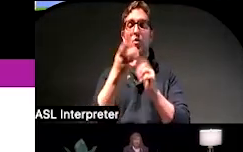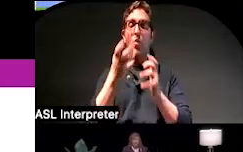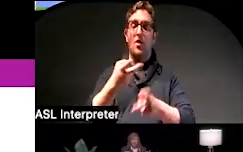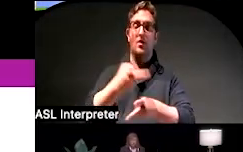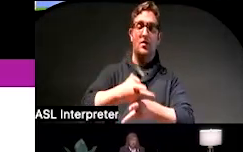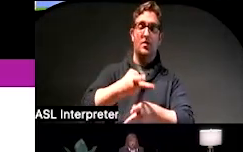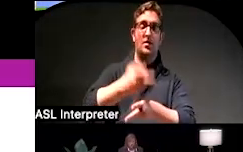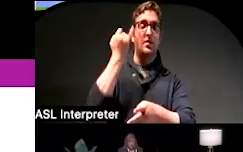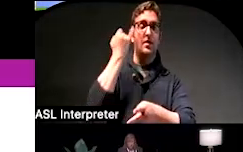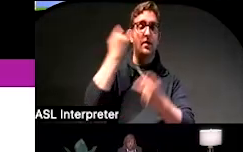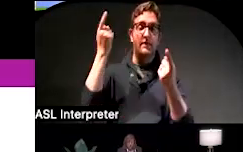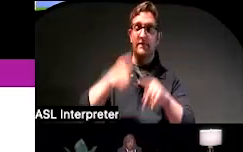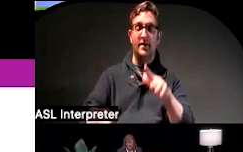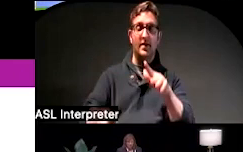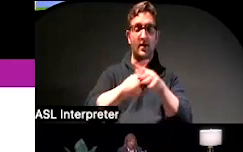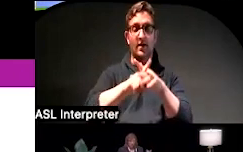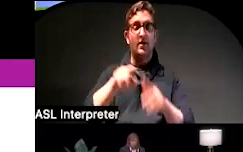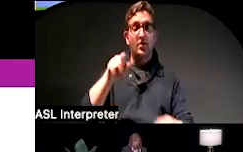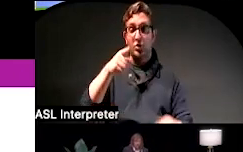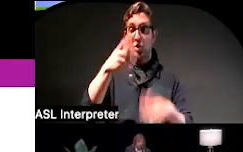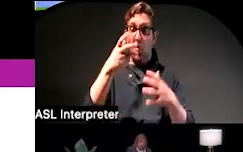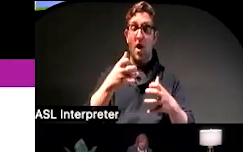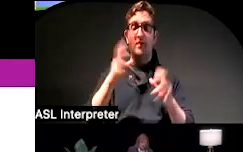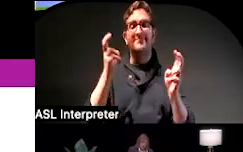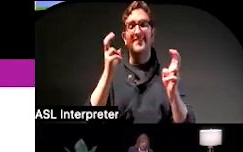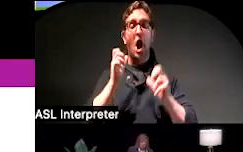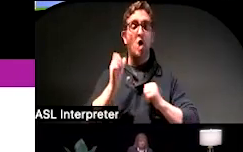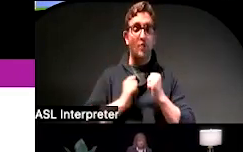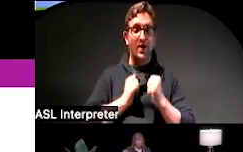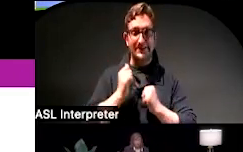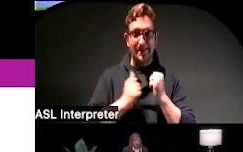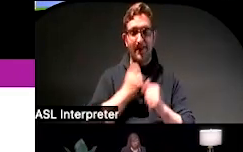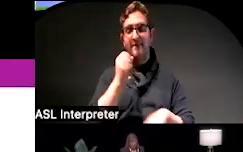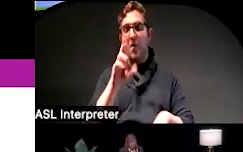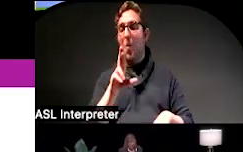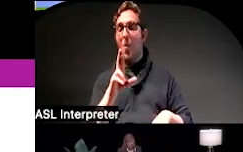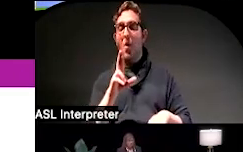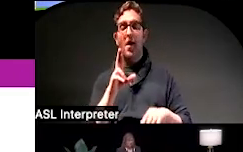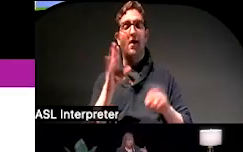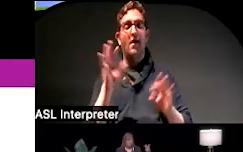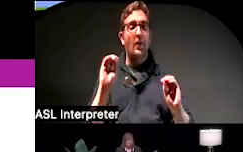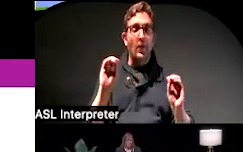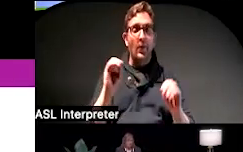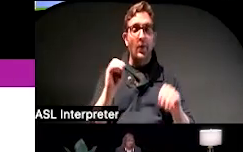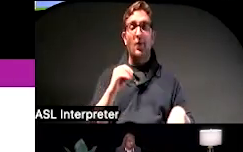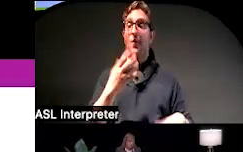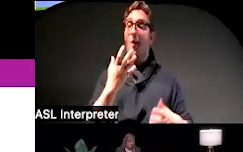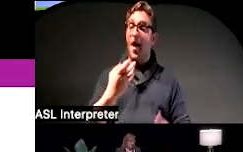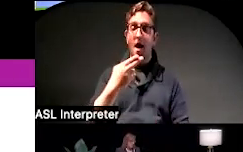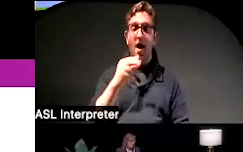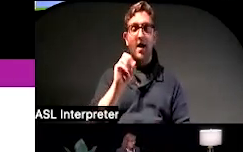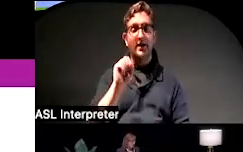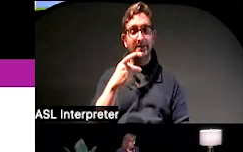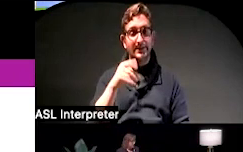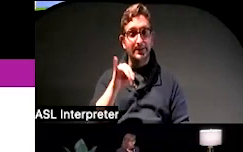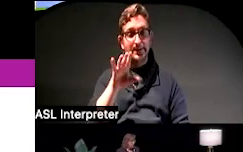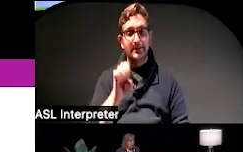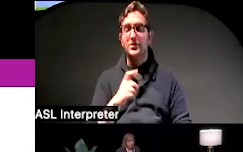Do you want it to be aggressive? Do you not want it to be aggressive? What do you want? Hospice care? What kinds of things you